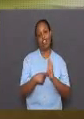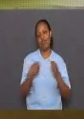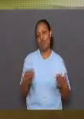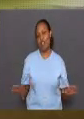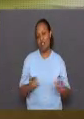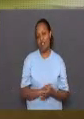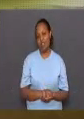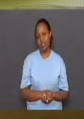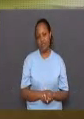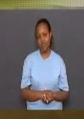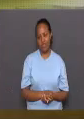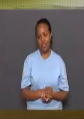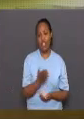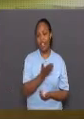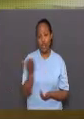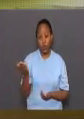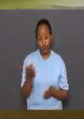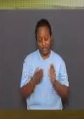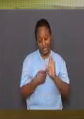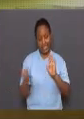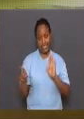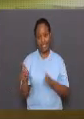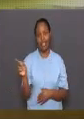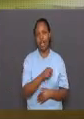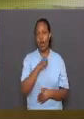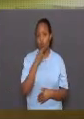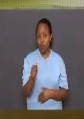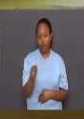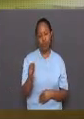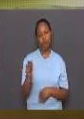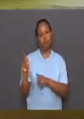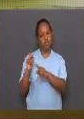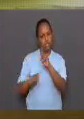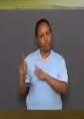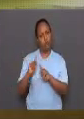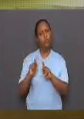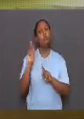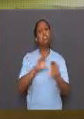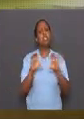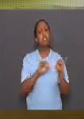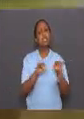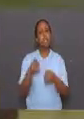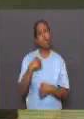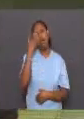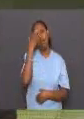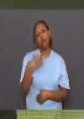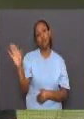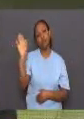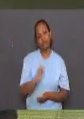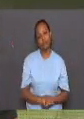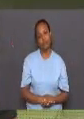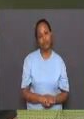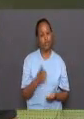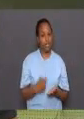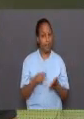When things are not transparent, people do not know what is going on.